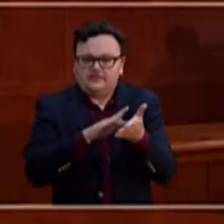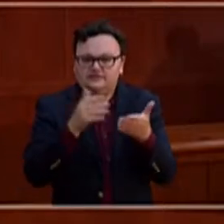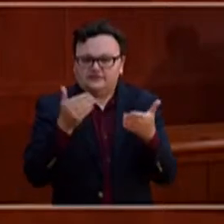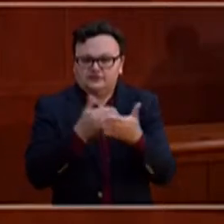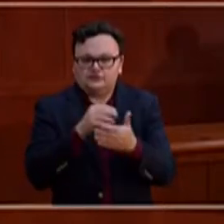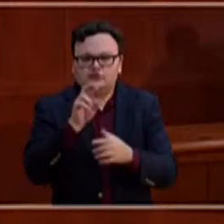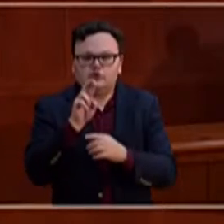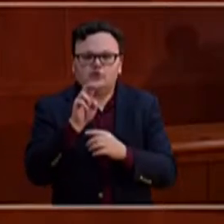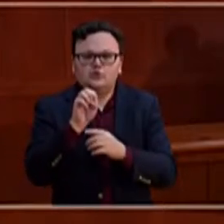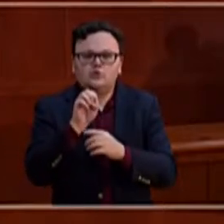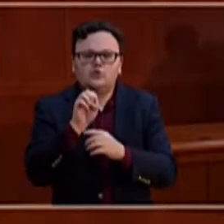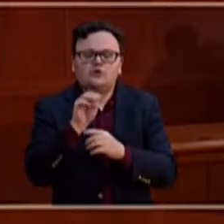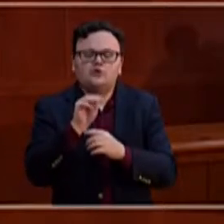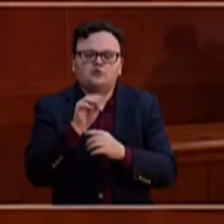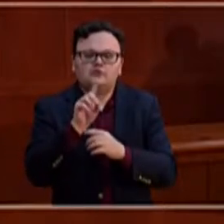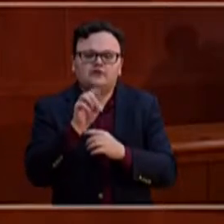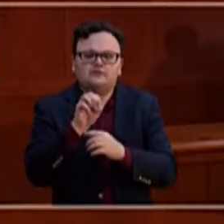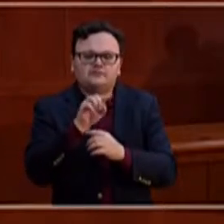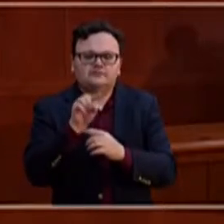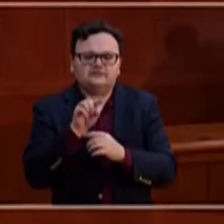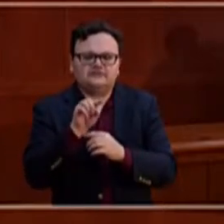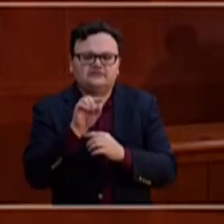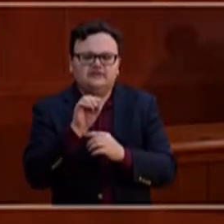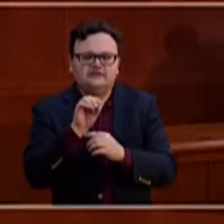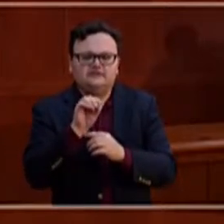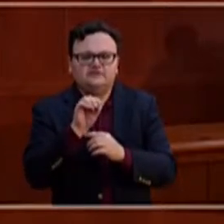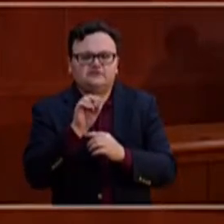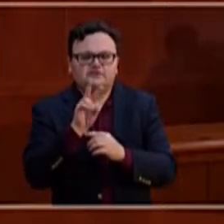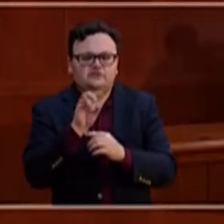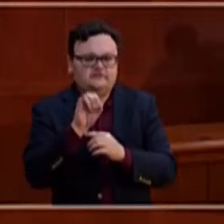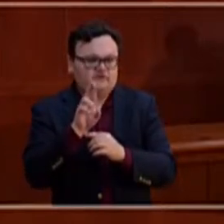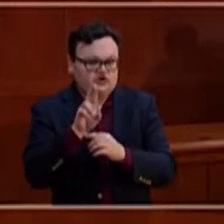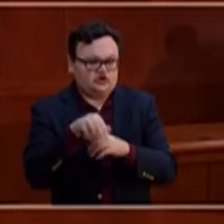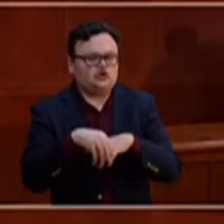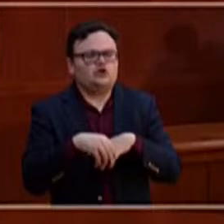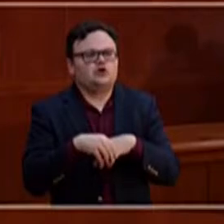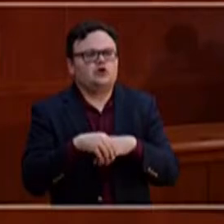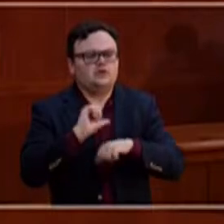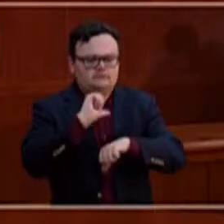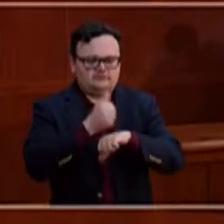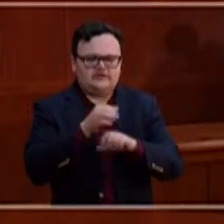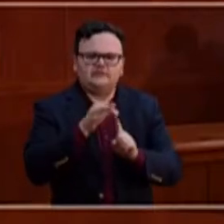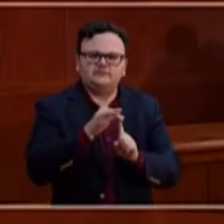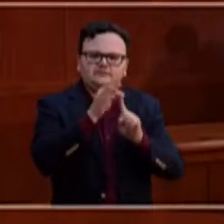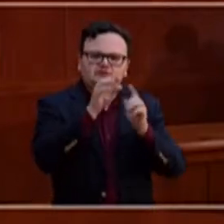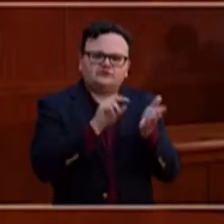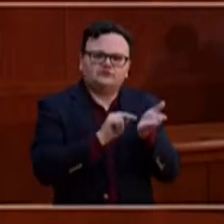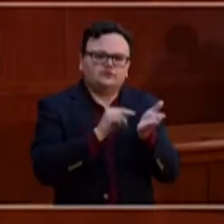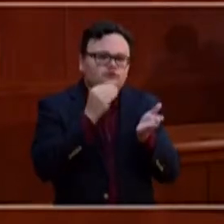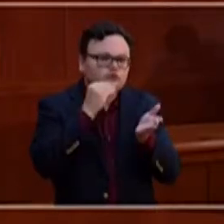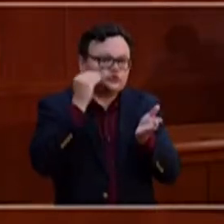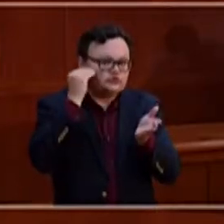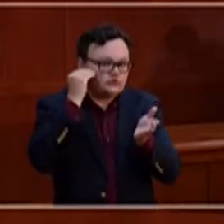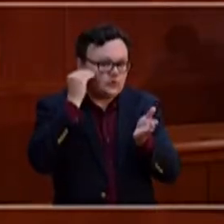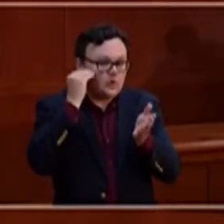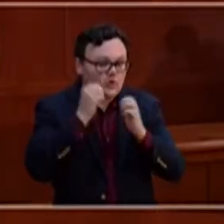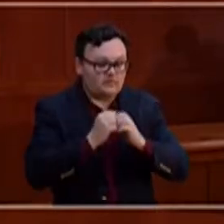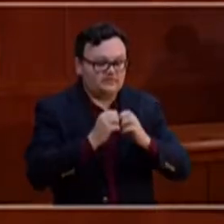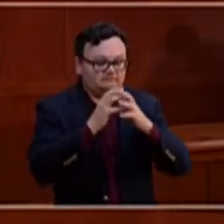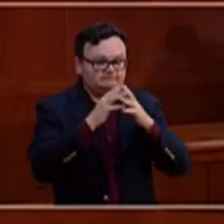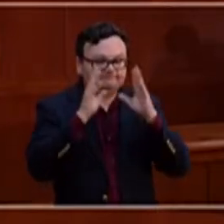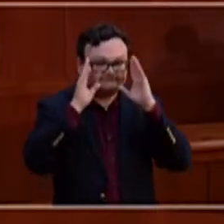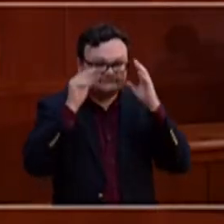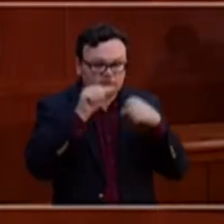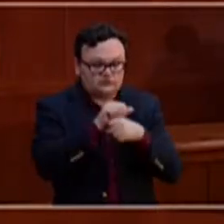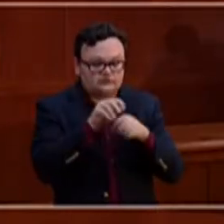staff support. Of course, the nursing home COVID only is an important tool. What else are you seeing as